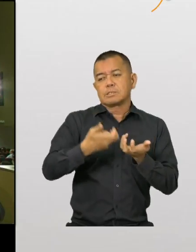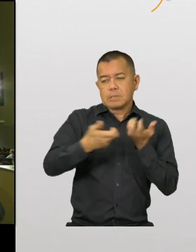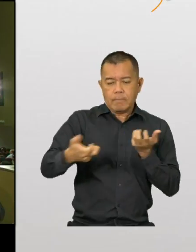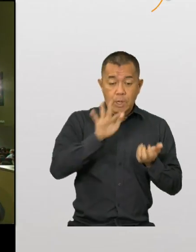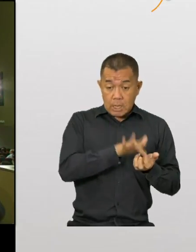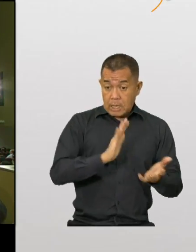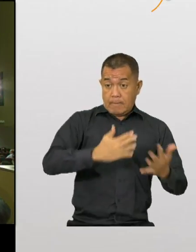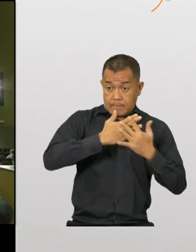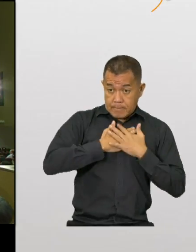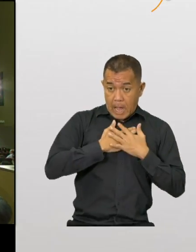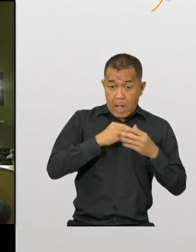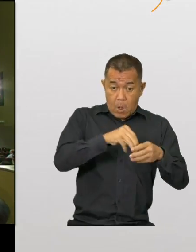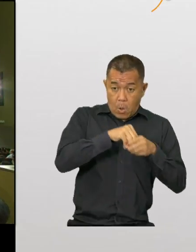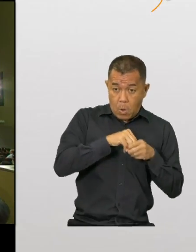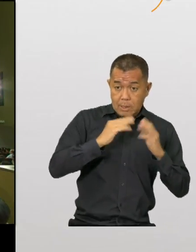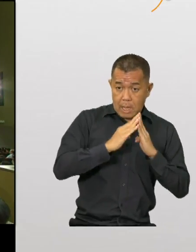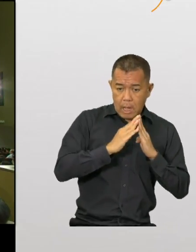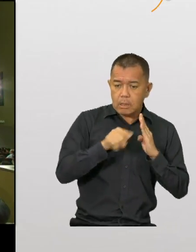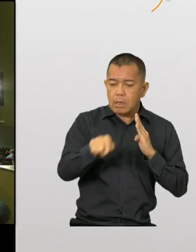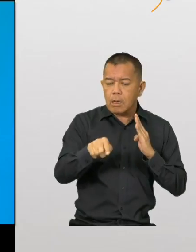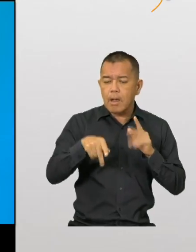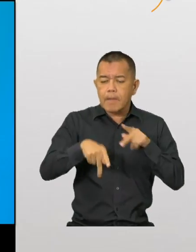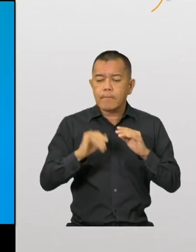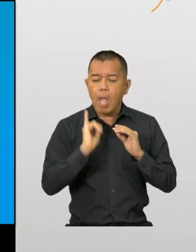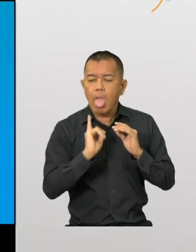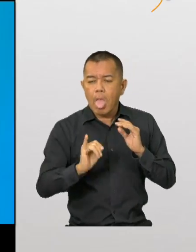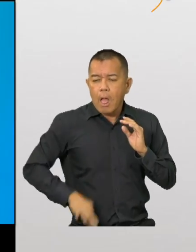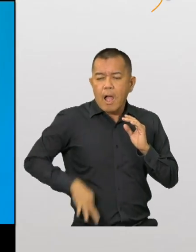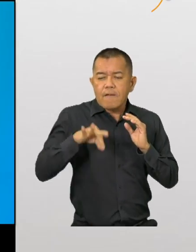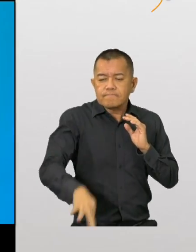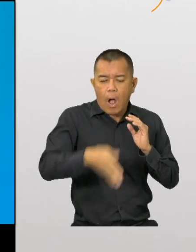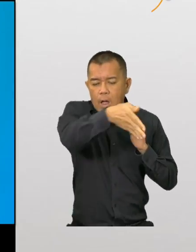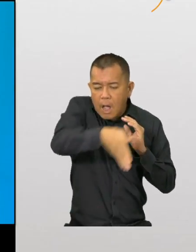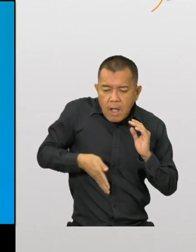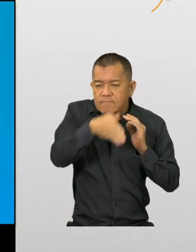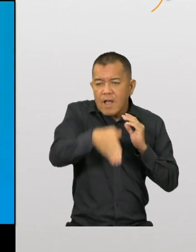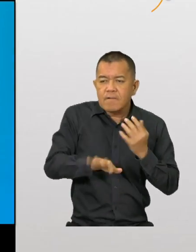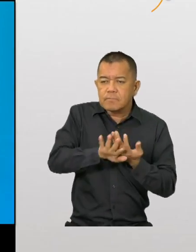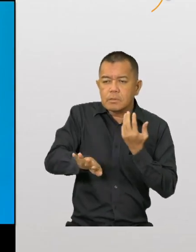property. And I think that would be most unequal and socially divisive.